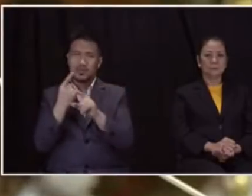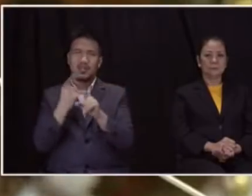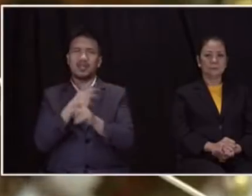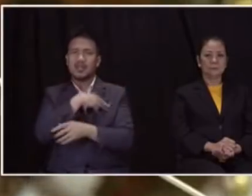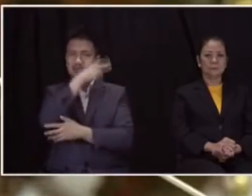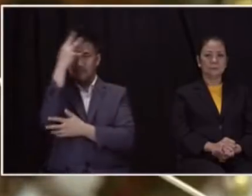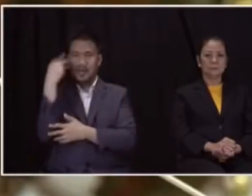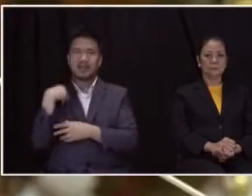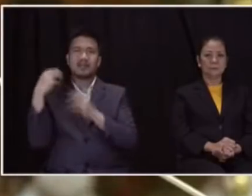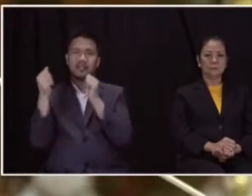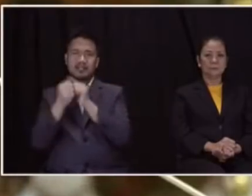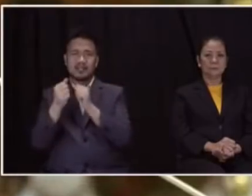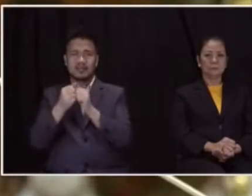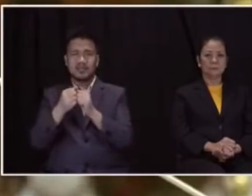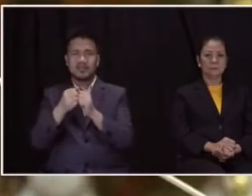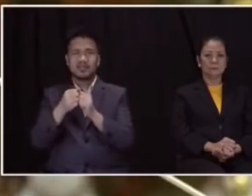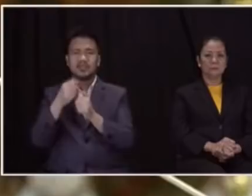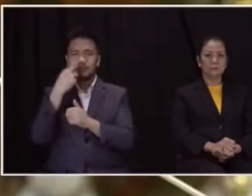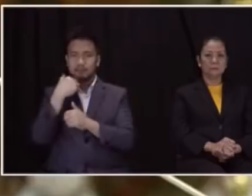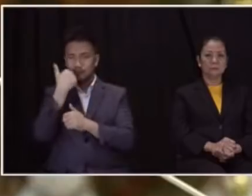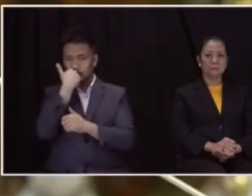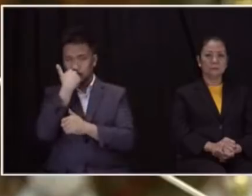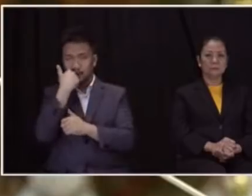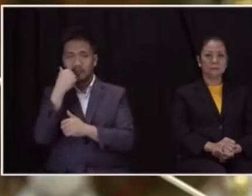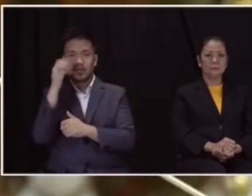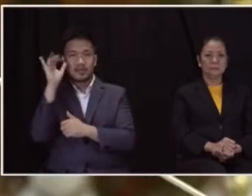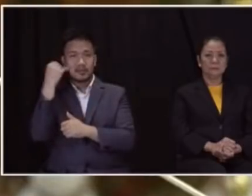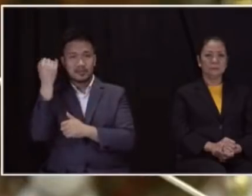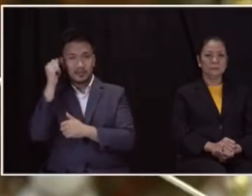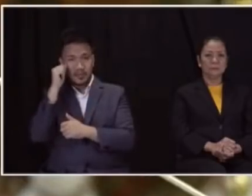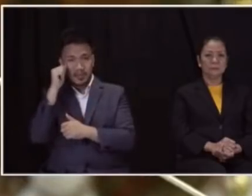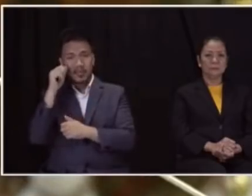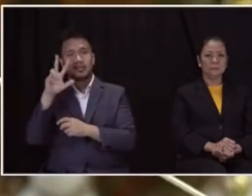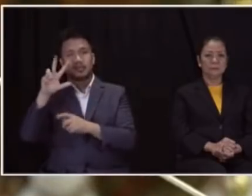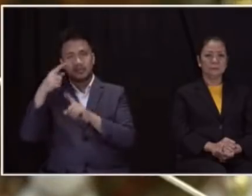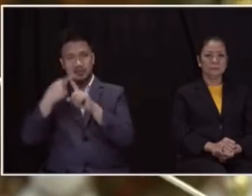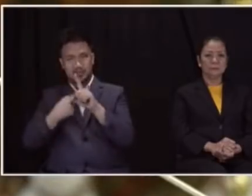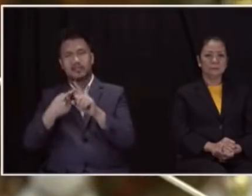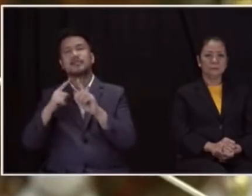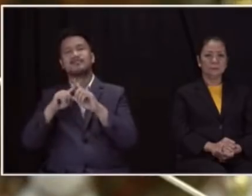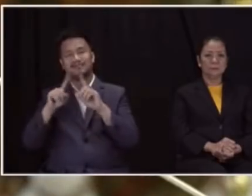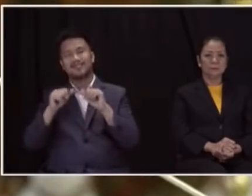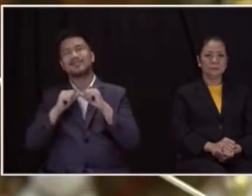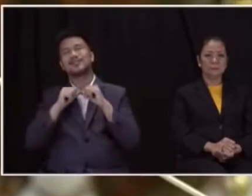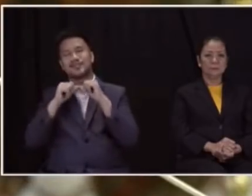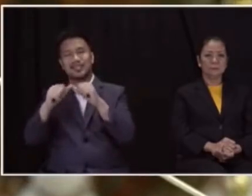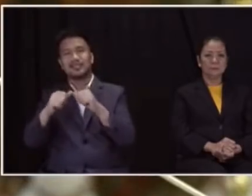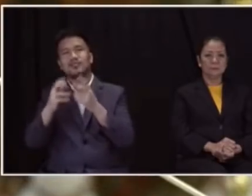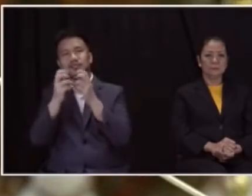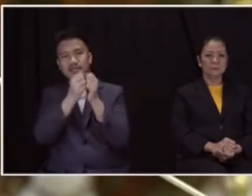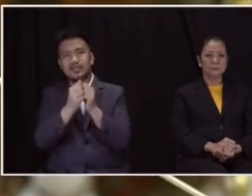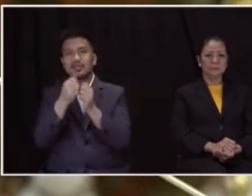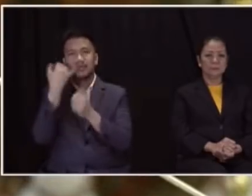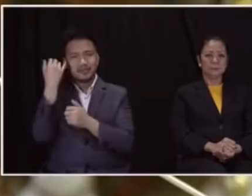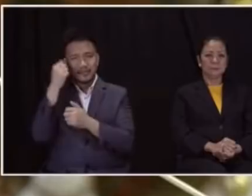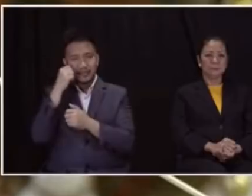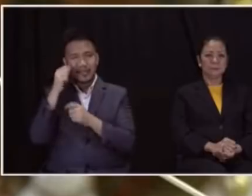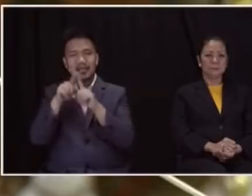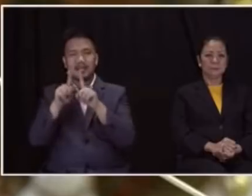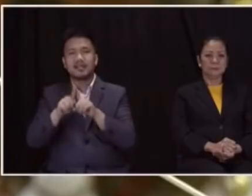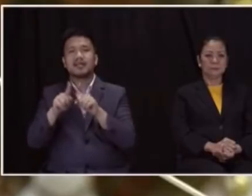accompanied Cardinal Advincula in these 3 months, and surely she will continue to do so as he now takes